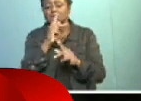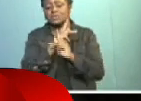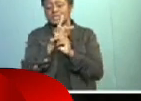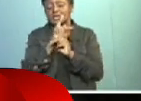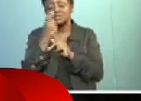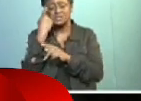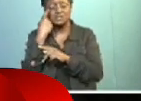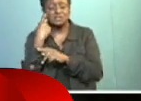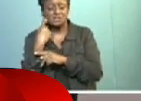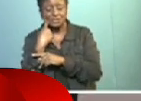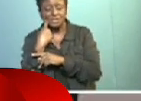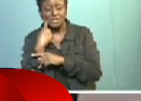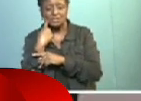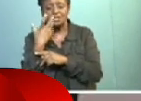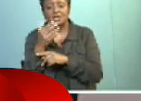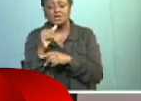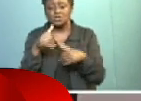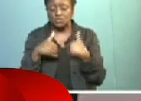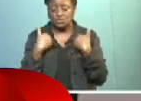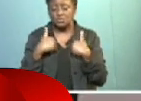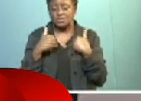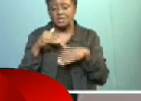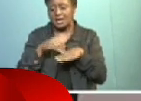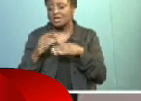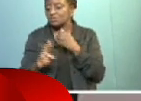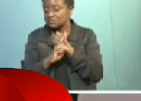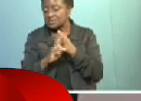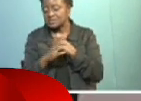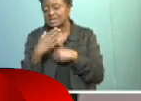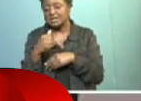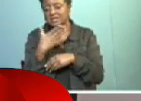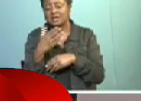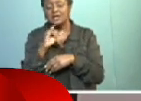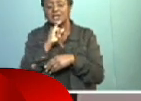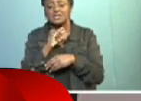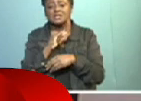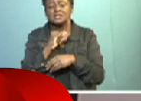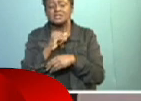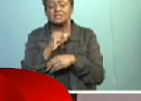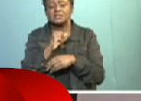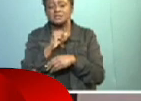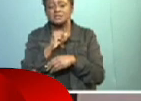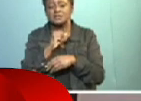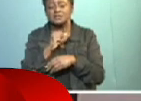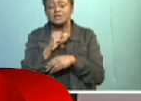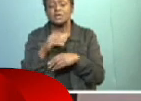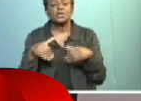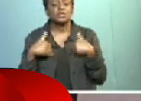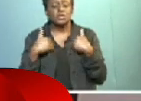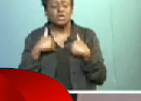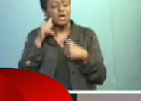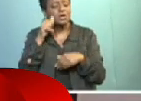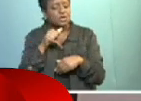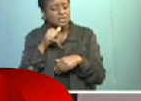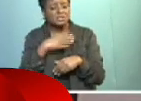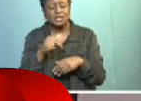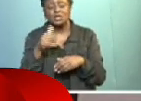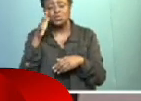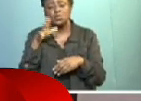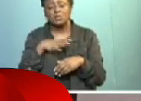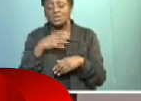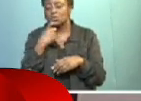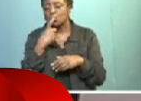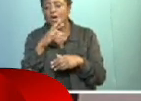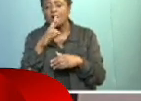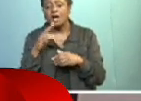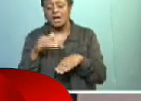there's youth that are marginalized, and there is definitely young girls and women who are